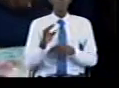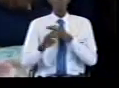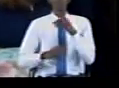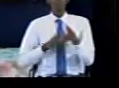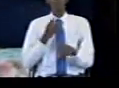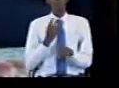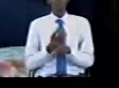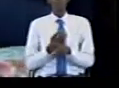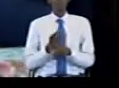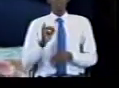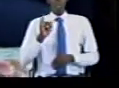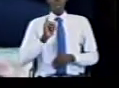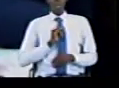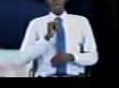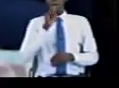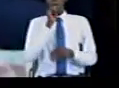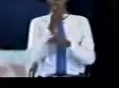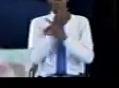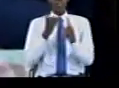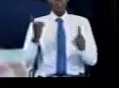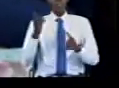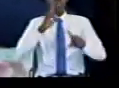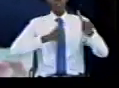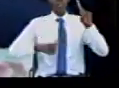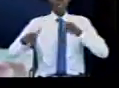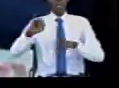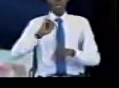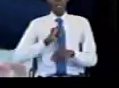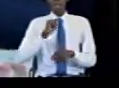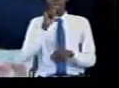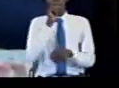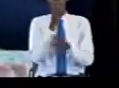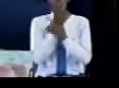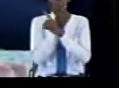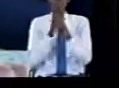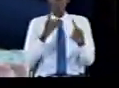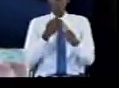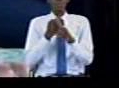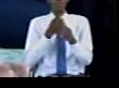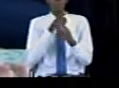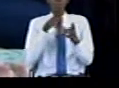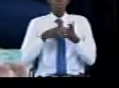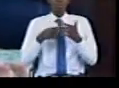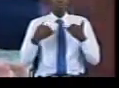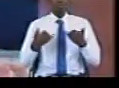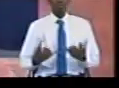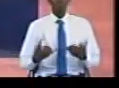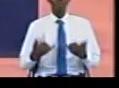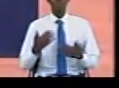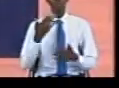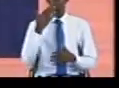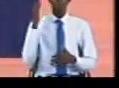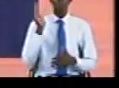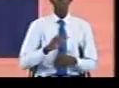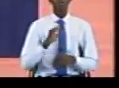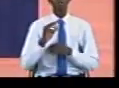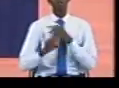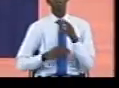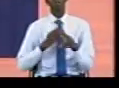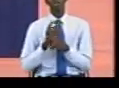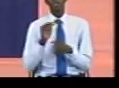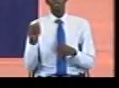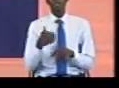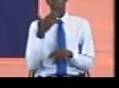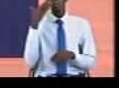delivered. I said, I am delivered from this present evil world. Any evil in your